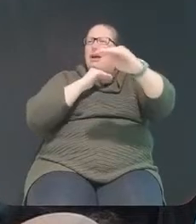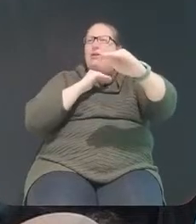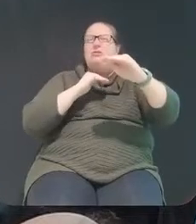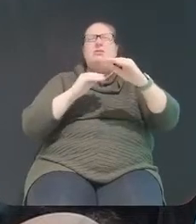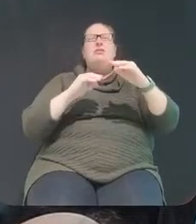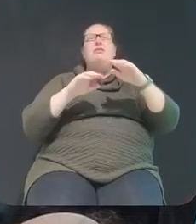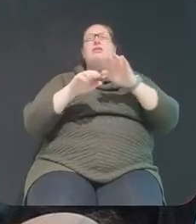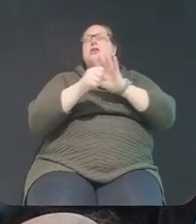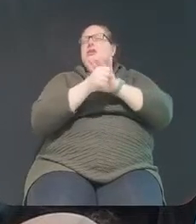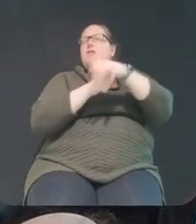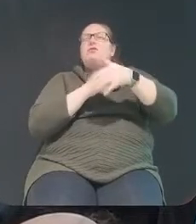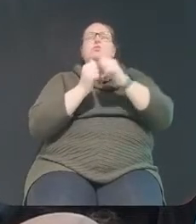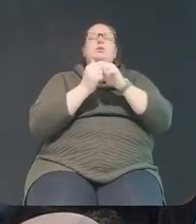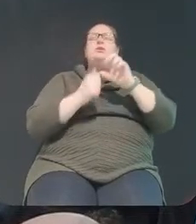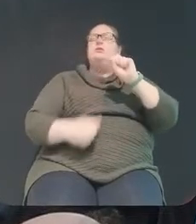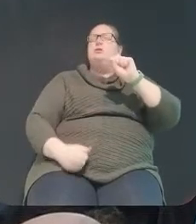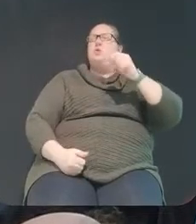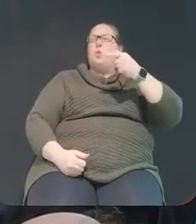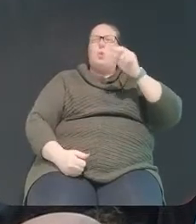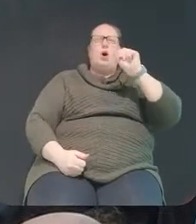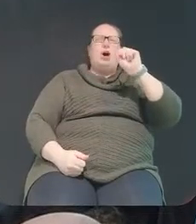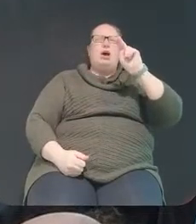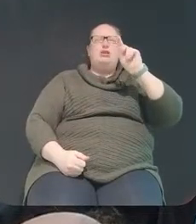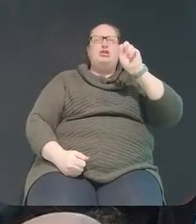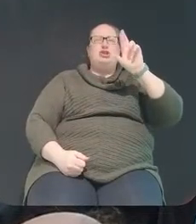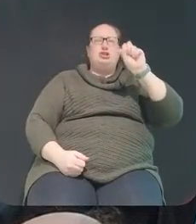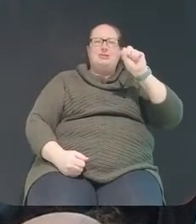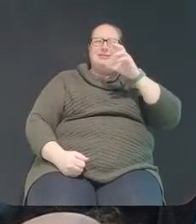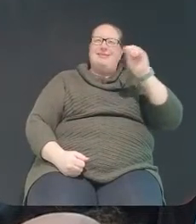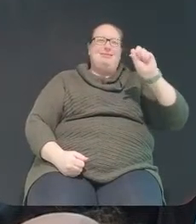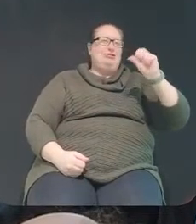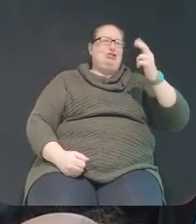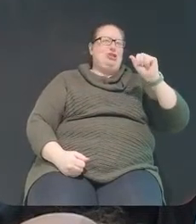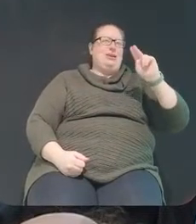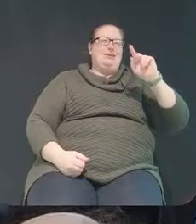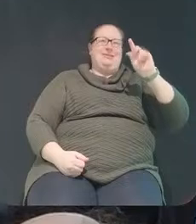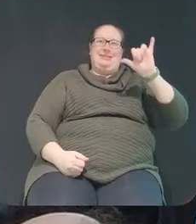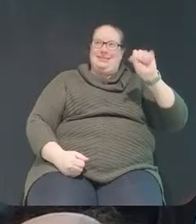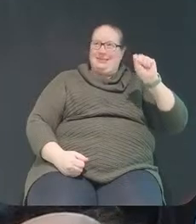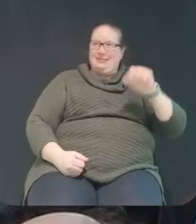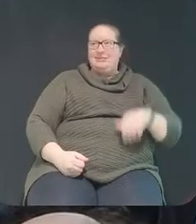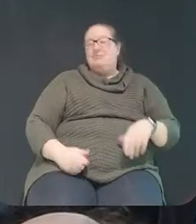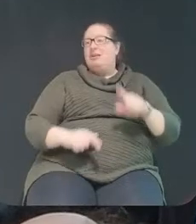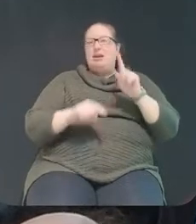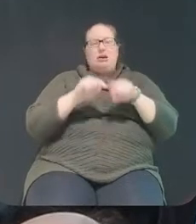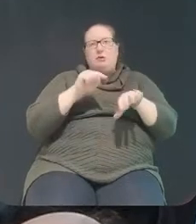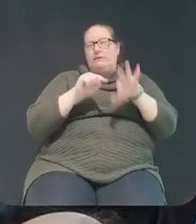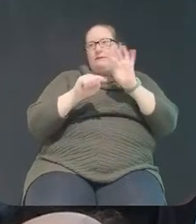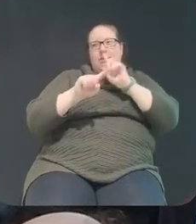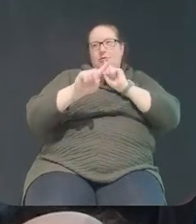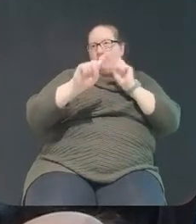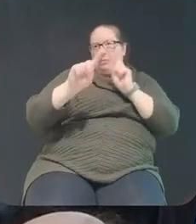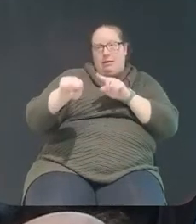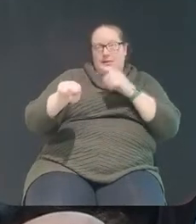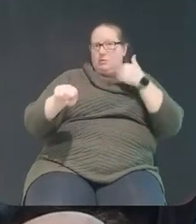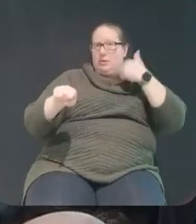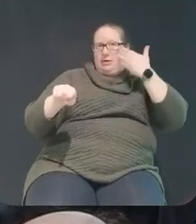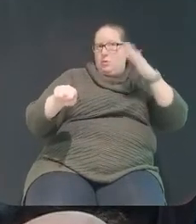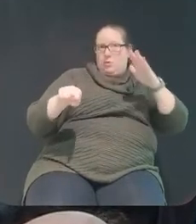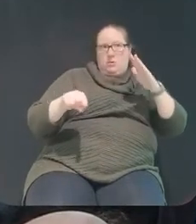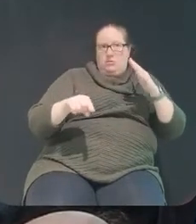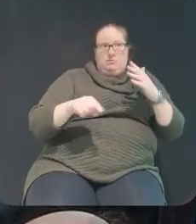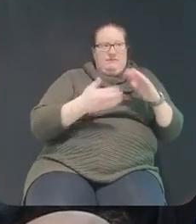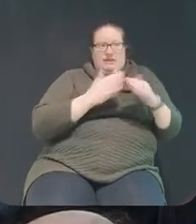squatters' shanties. I couldn't find a reply to this petition, so I don't know what, if anything, was done by the city in